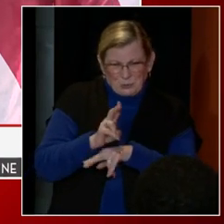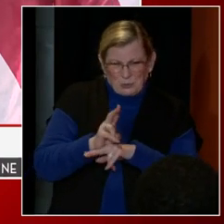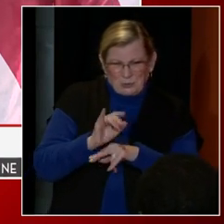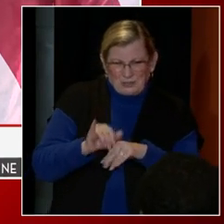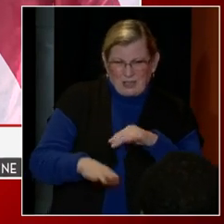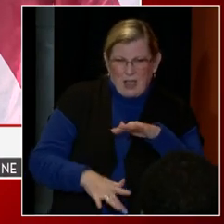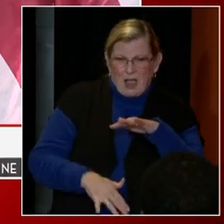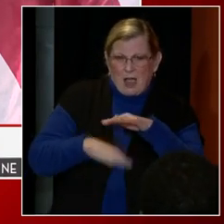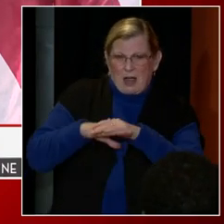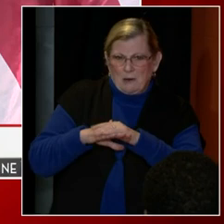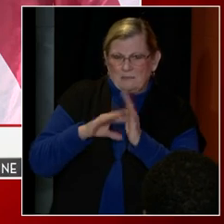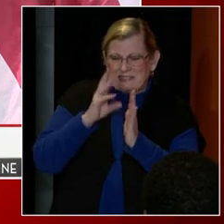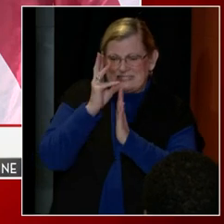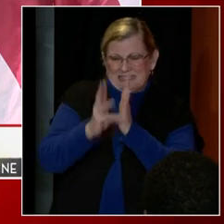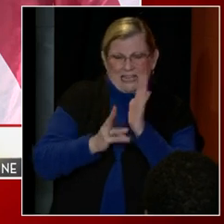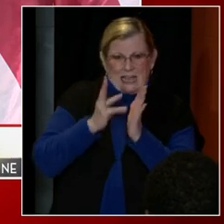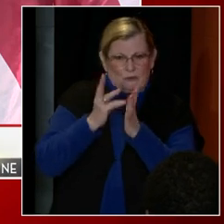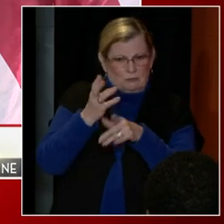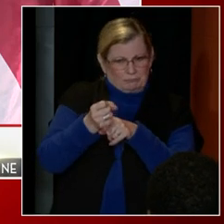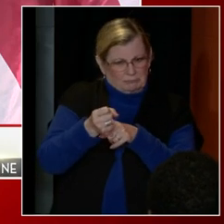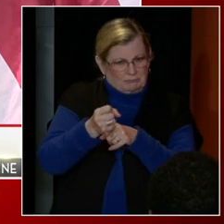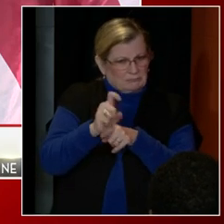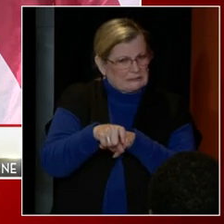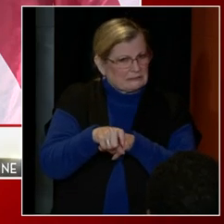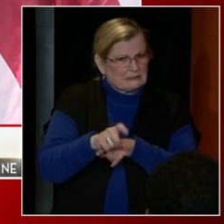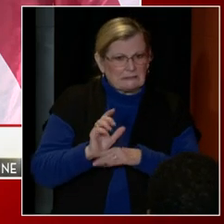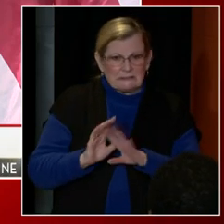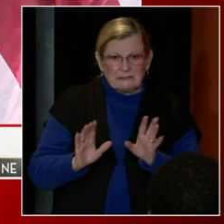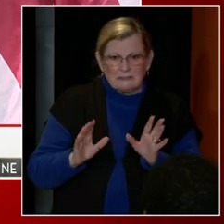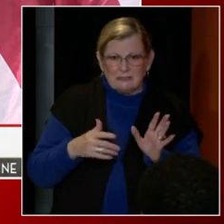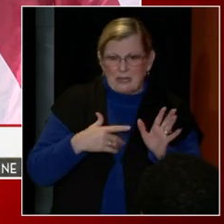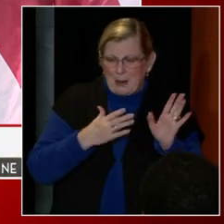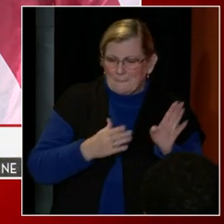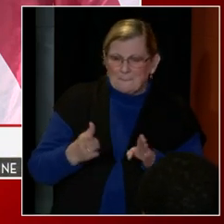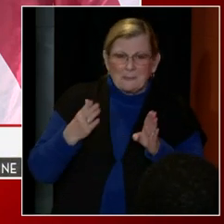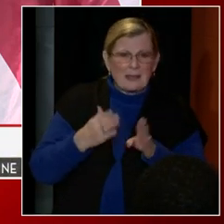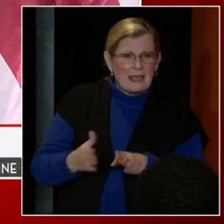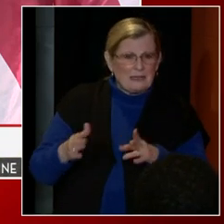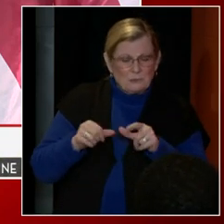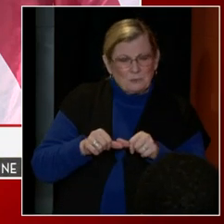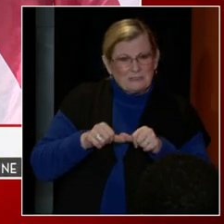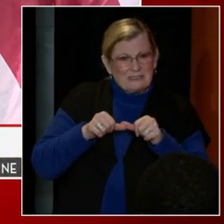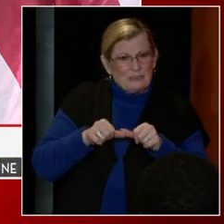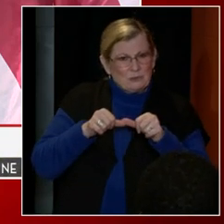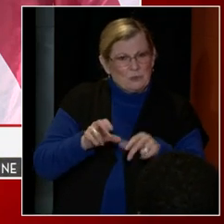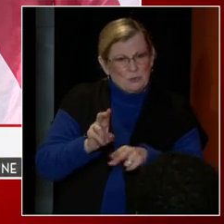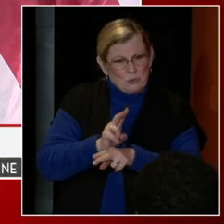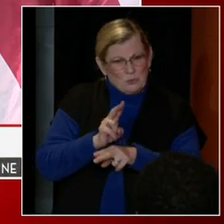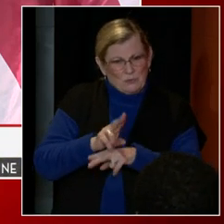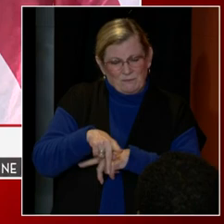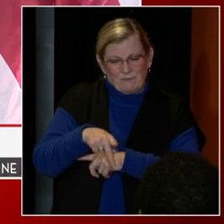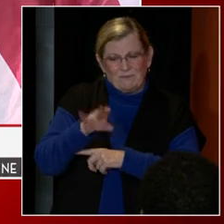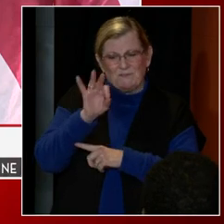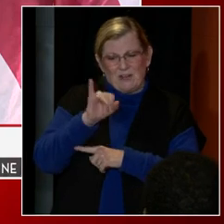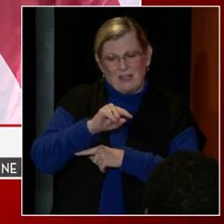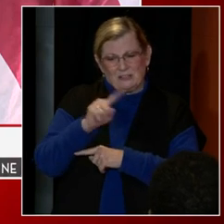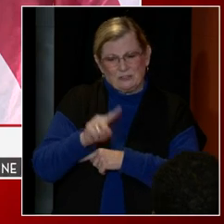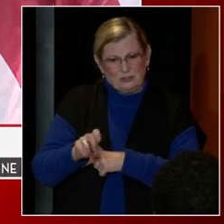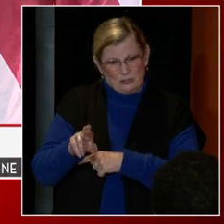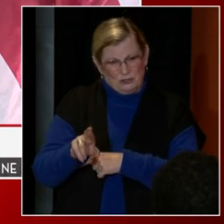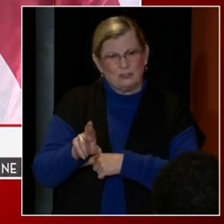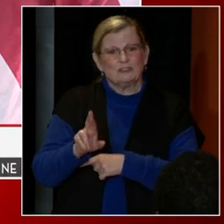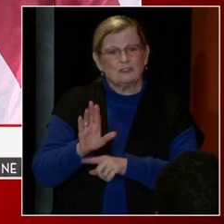Or refrigeration. So our plan is to continue to use the Pfizer vaccine in the 6 locations that it has been used